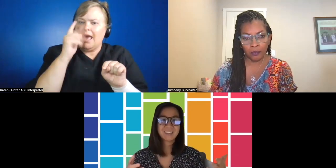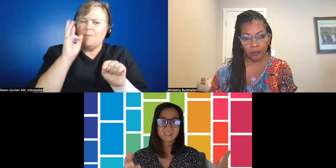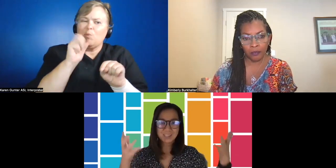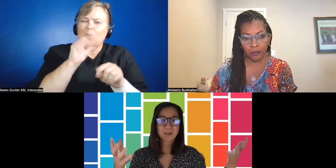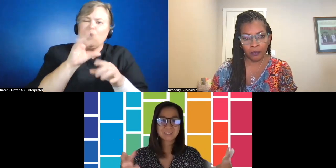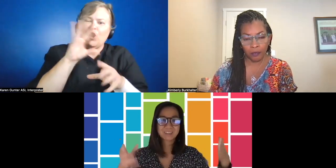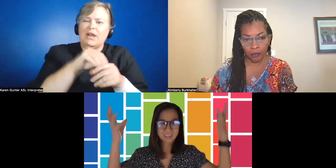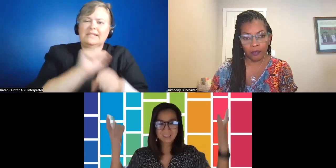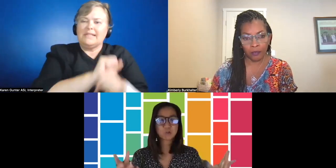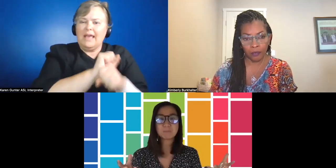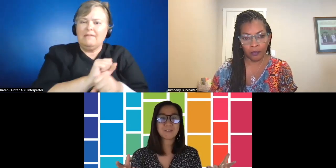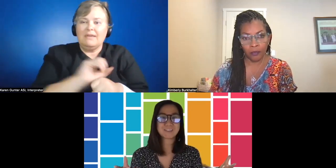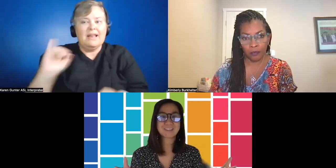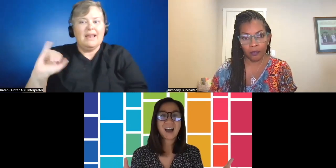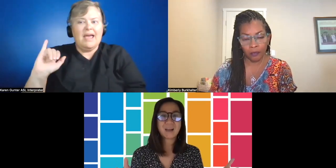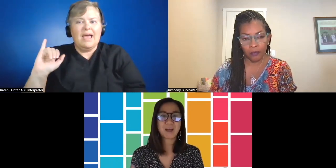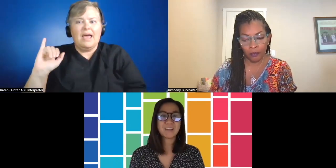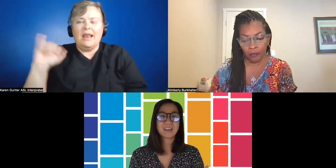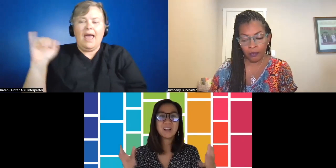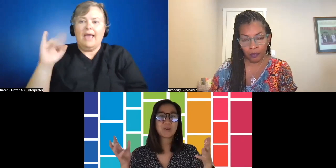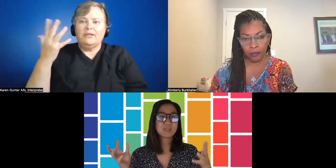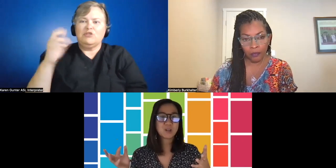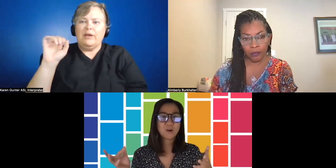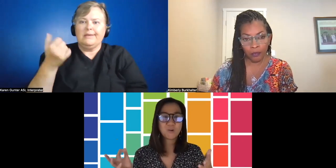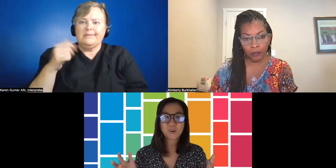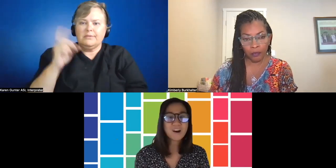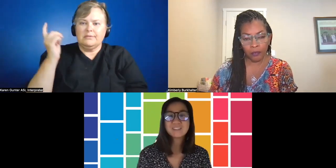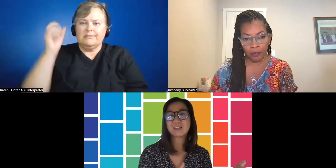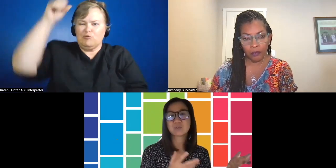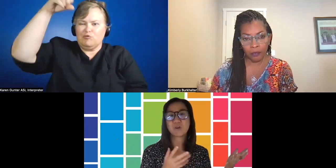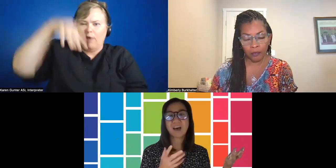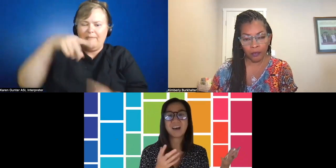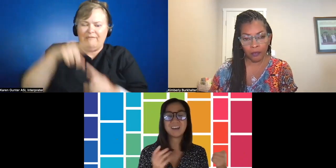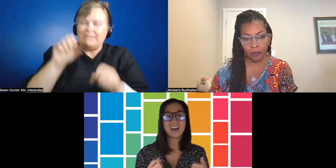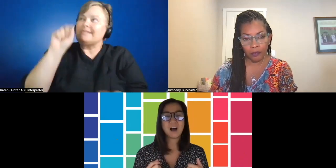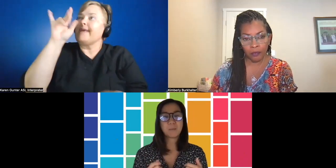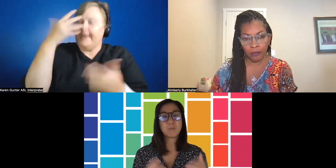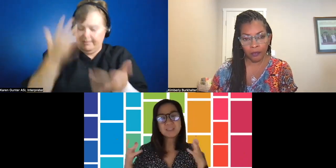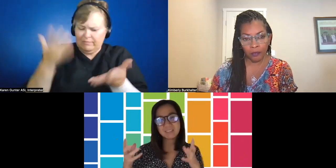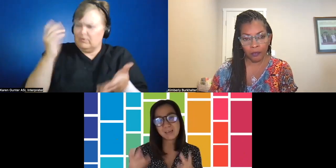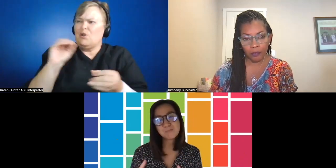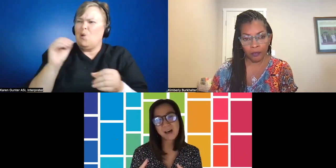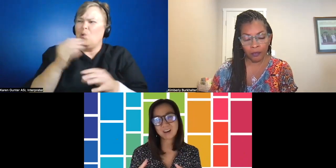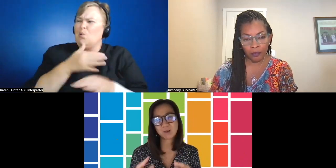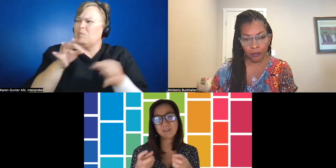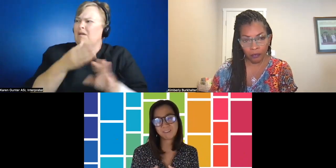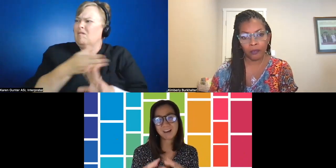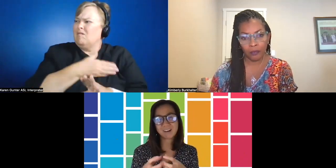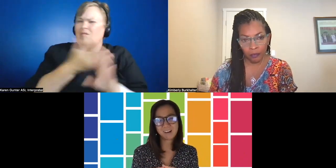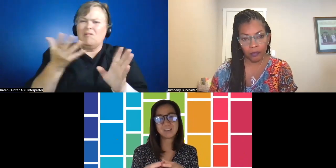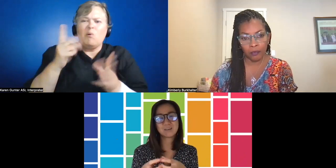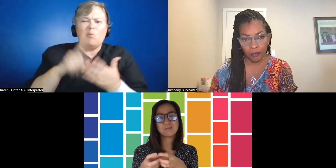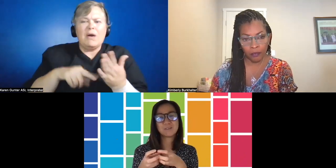And like you said, Benz, it's like it dropped out of the sky, right? Like there was no context for that. And what is the impact, right, of